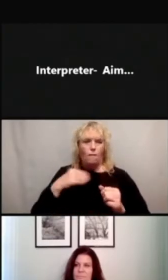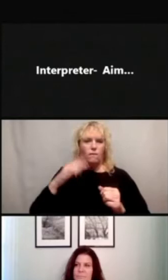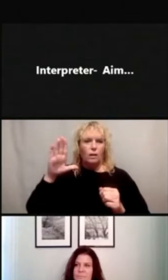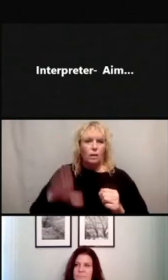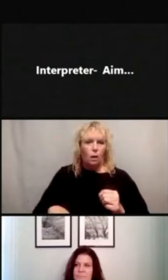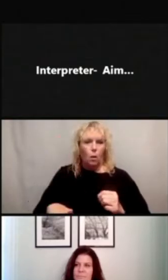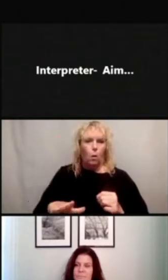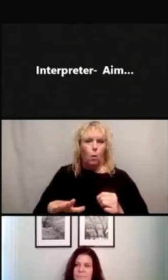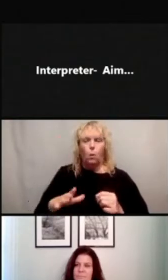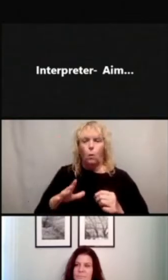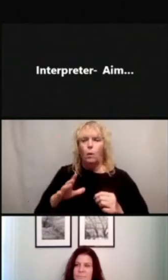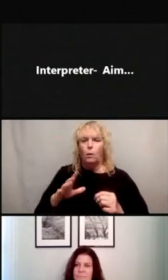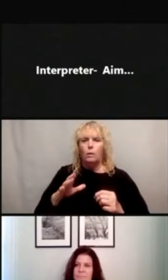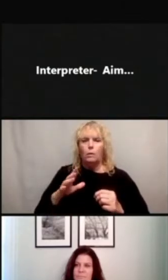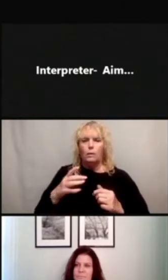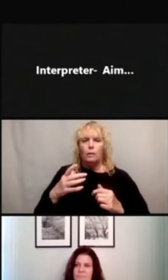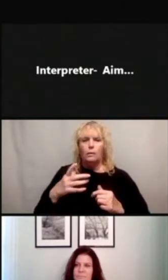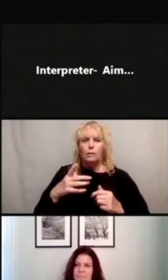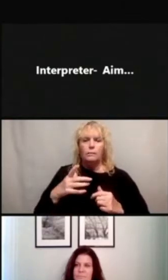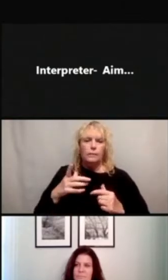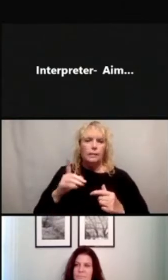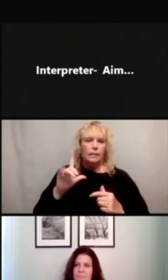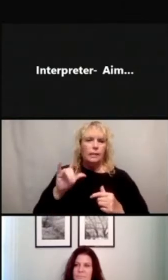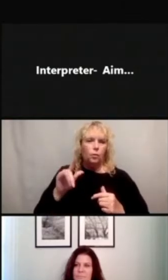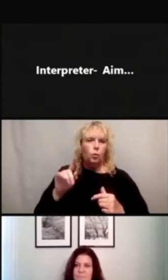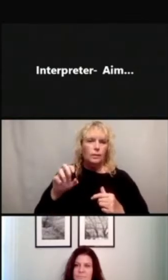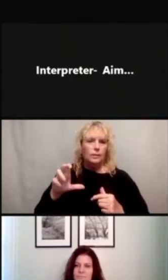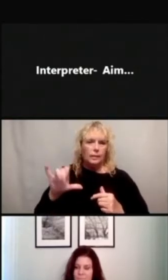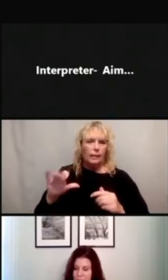health literacy as compared to the general population.